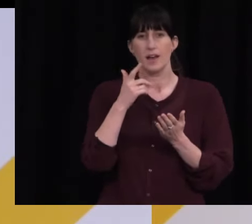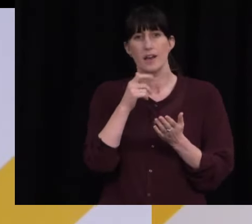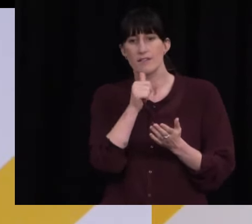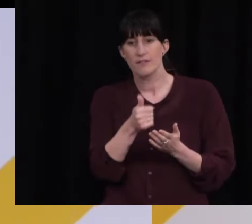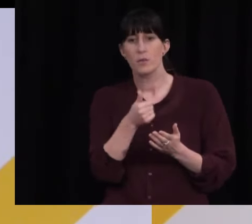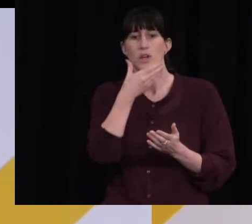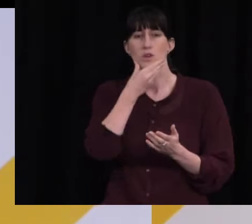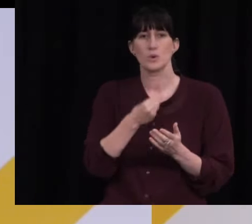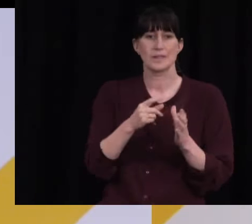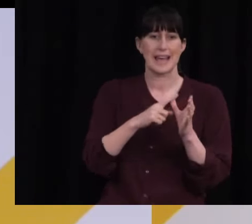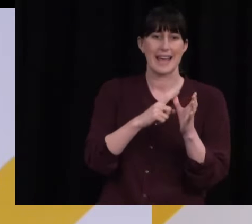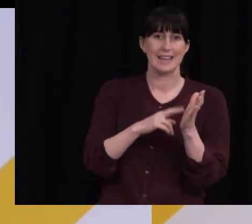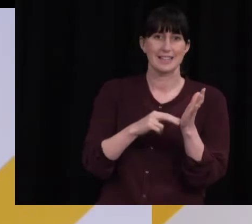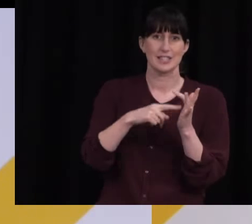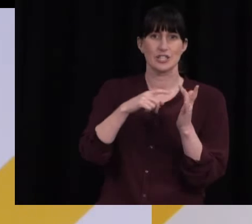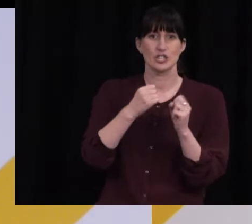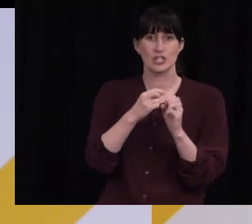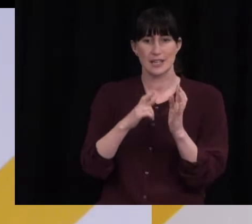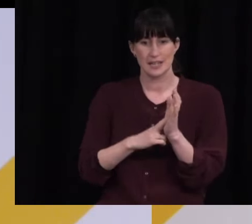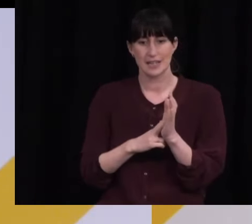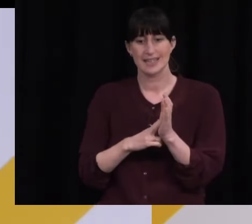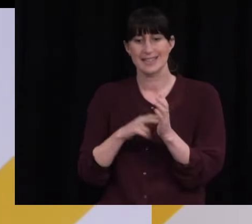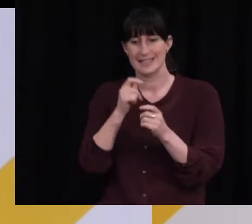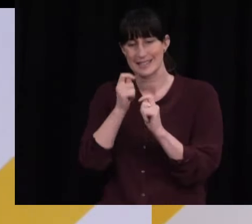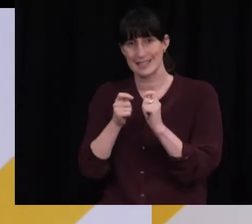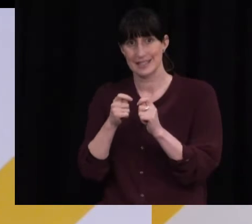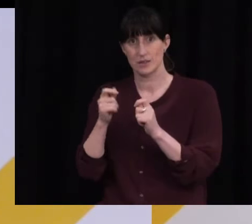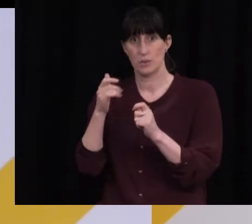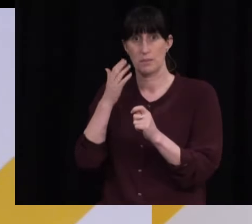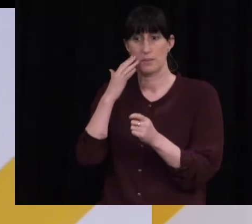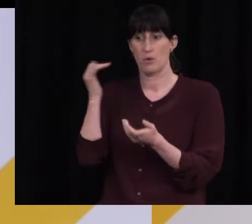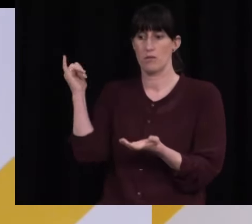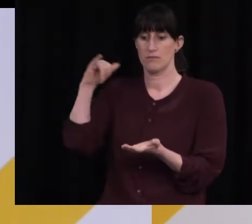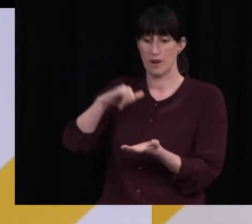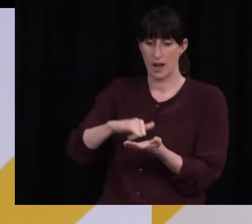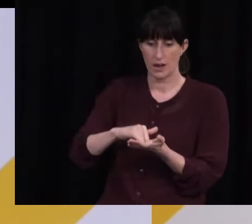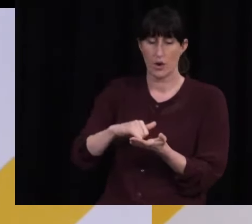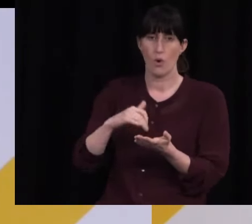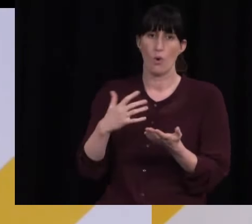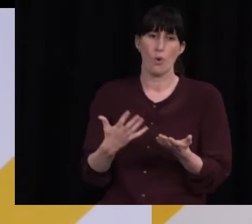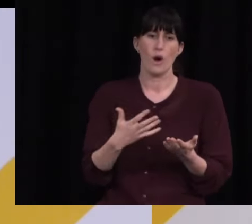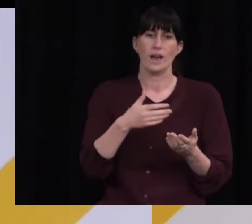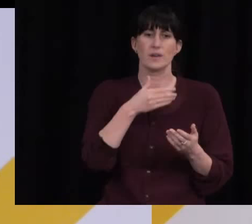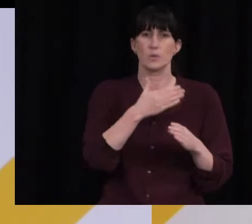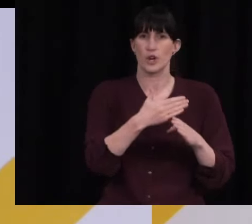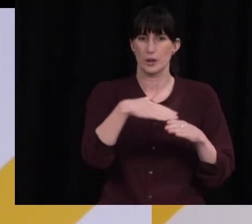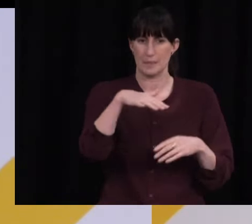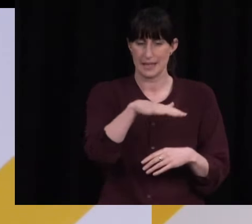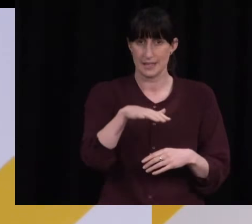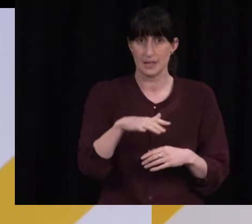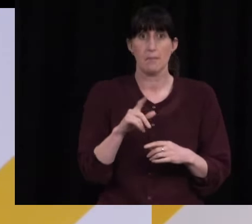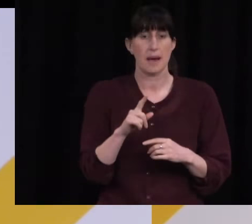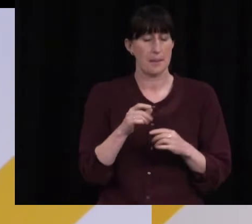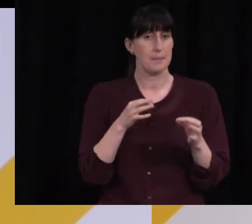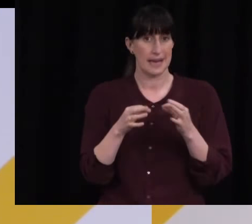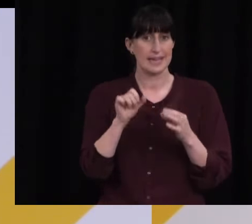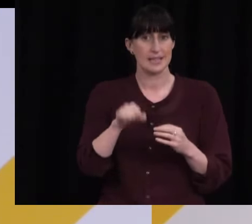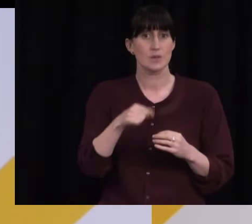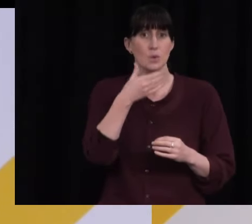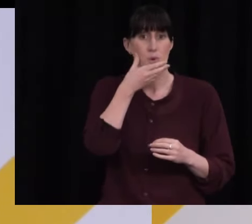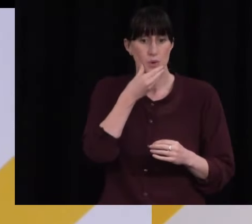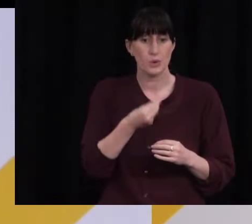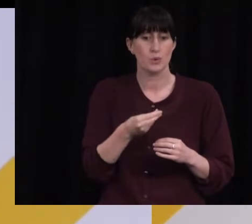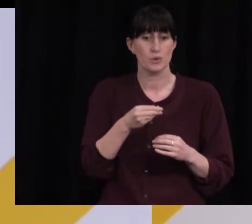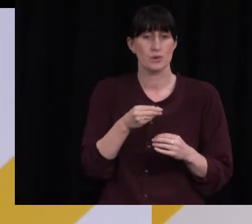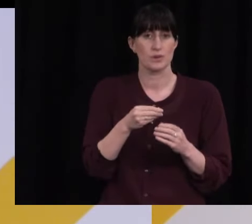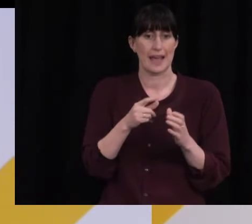surveillance testing in our workplaces. But we are using and proposing to use antigen testing as part of our border work. So the pilot does